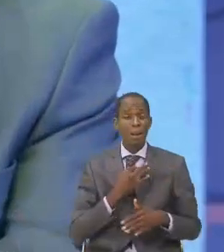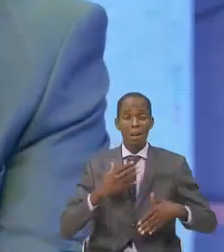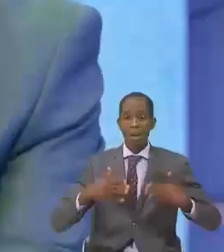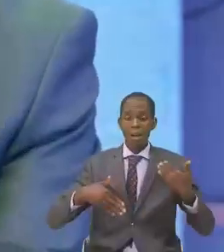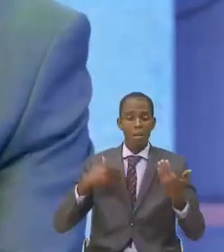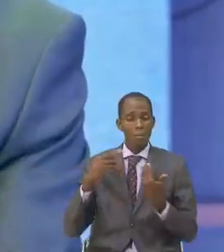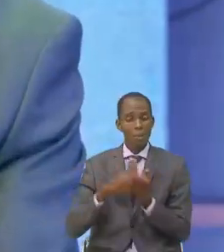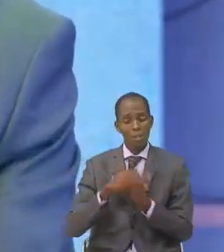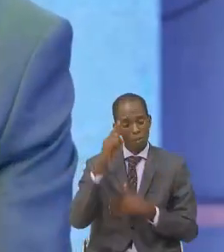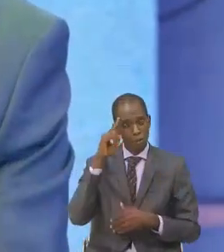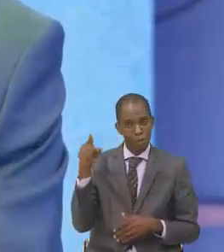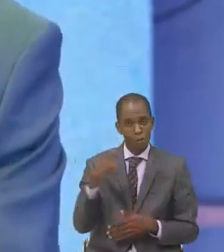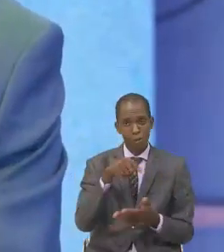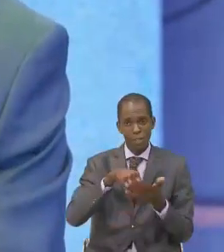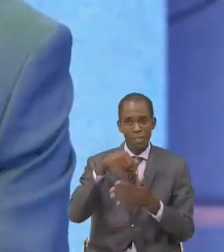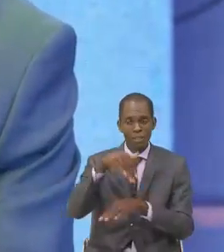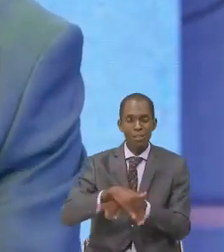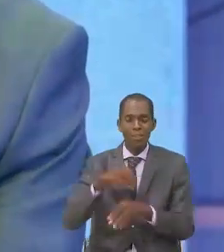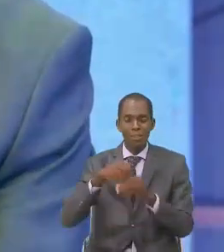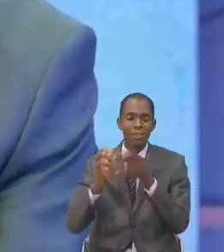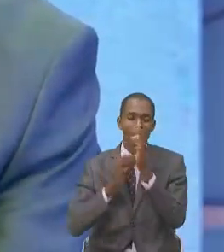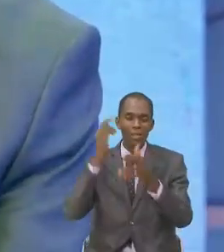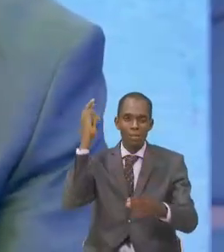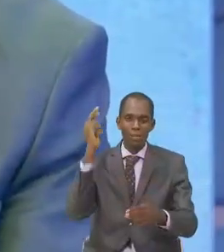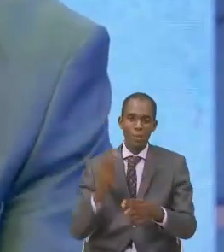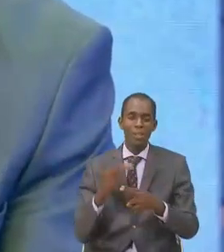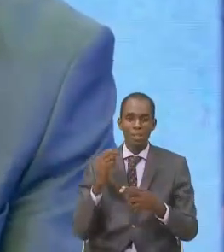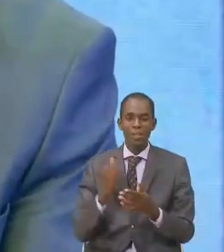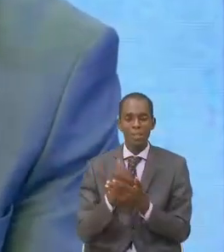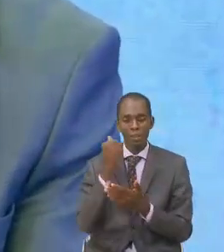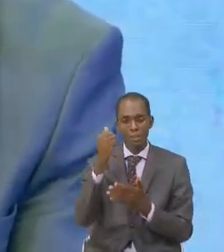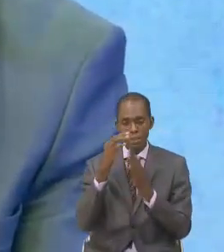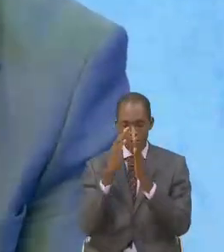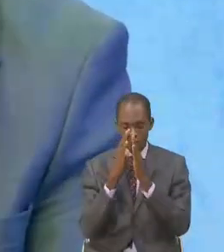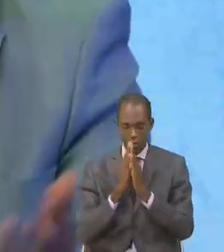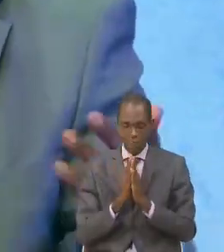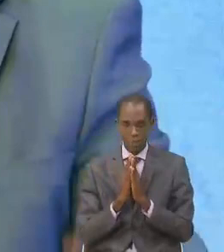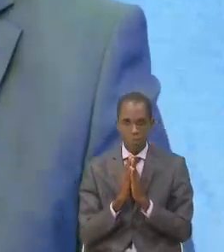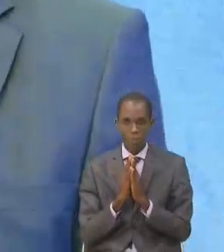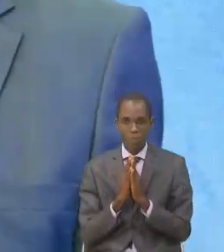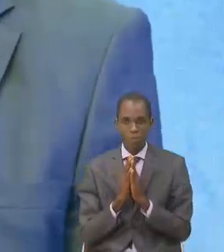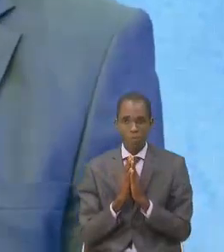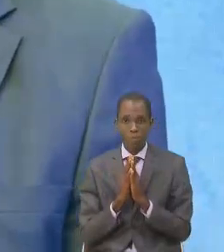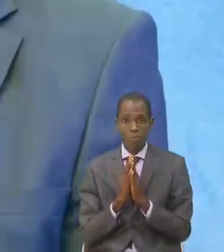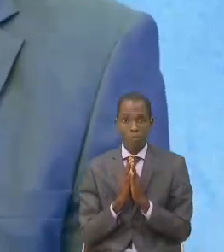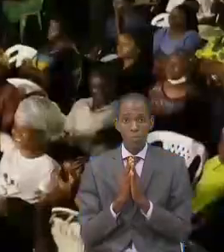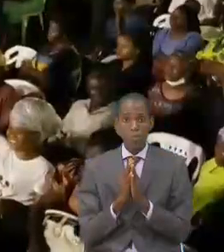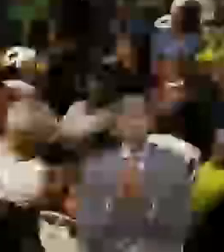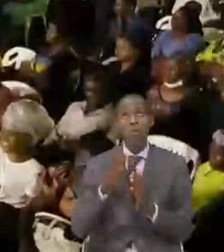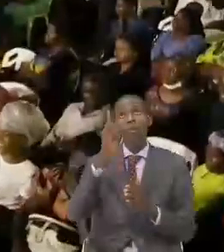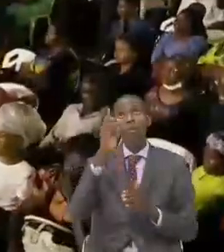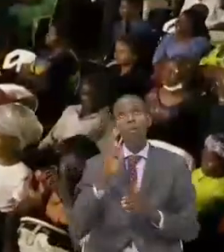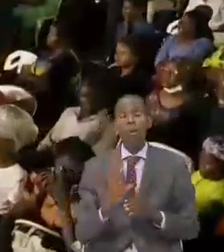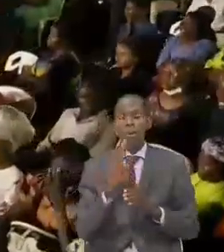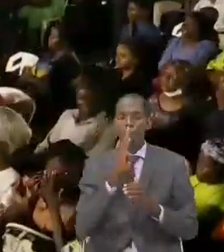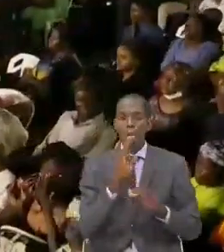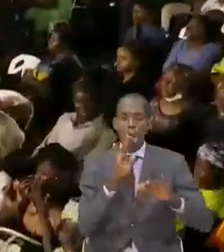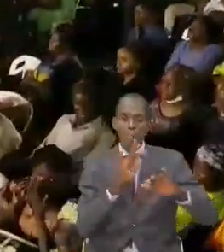for you tonight. Joy and happiness for you tonight. In Jesus'